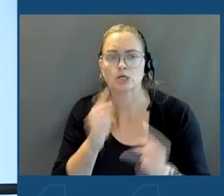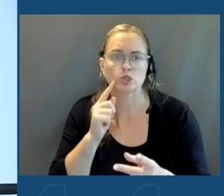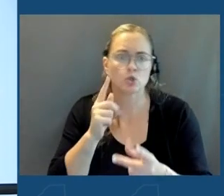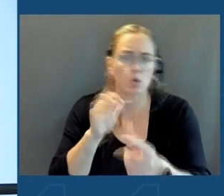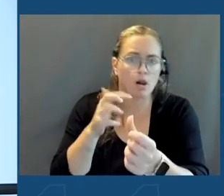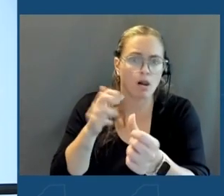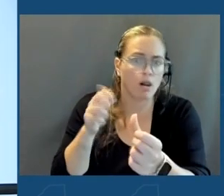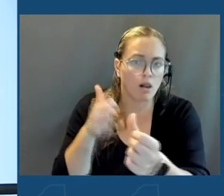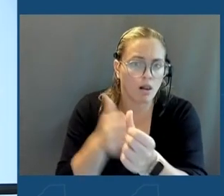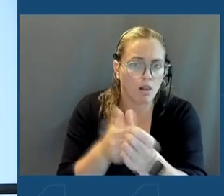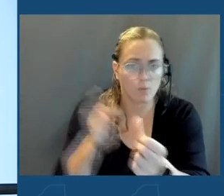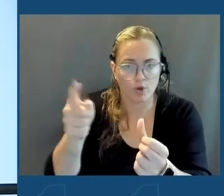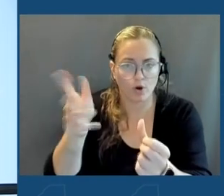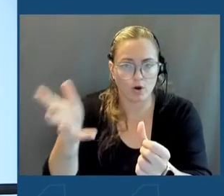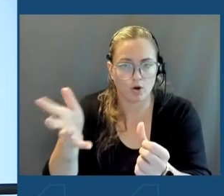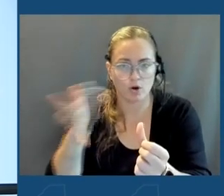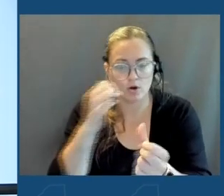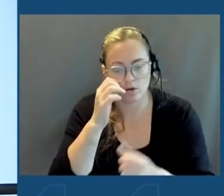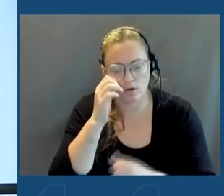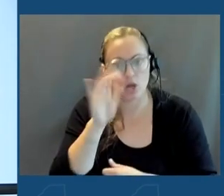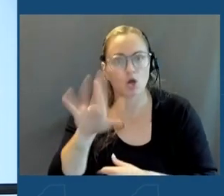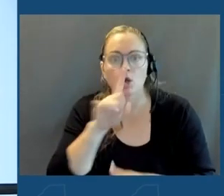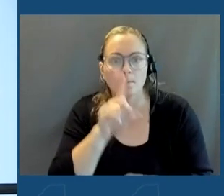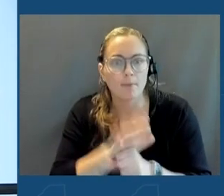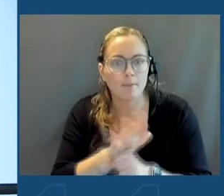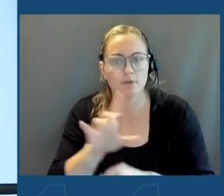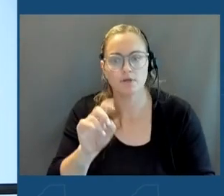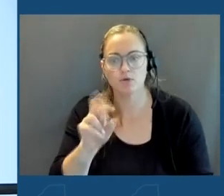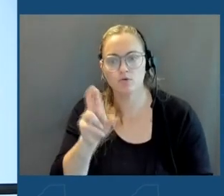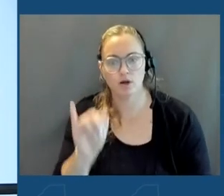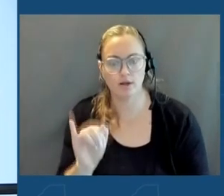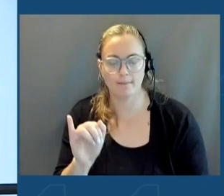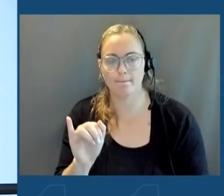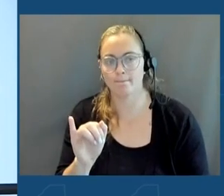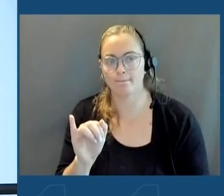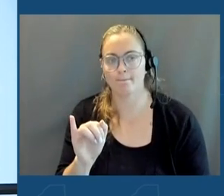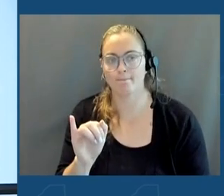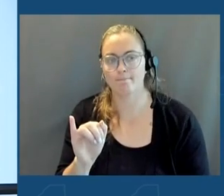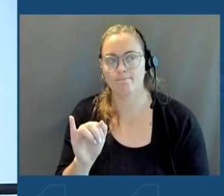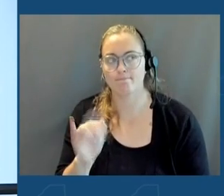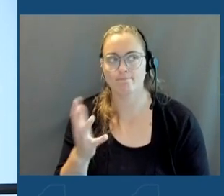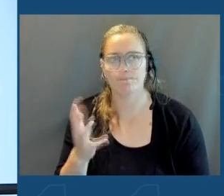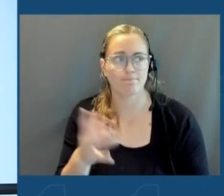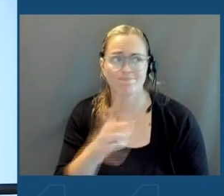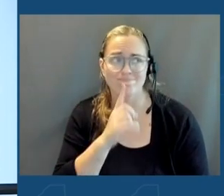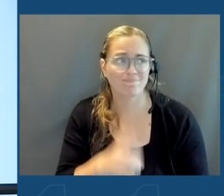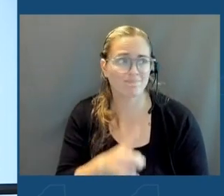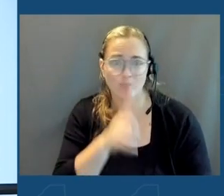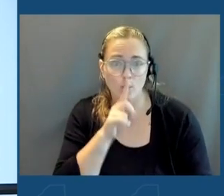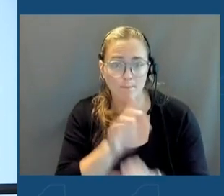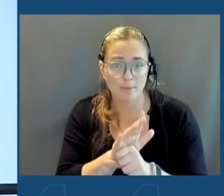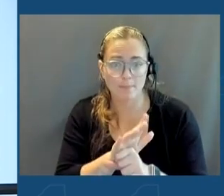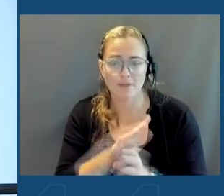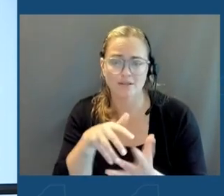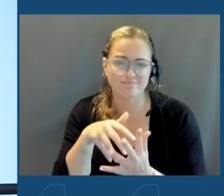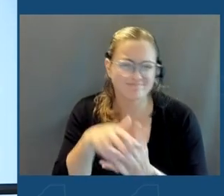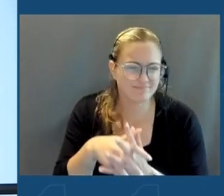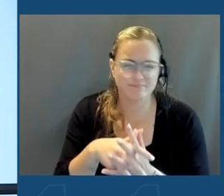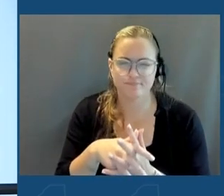her and her commitment to DRI. And really that commitment is seated in what is